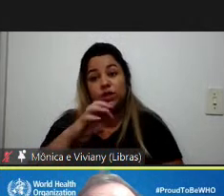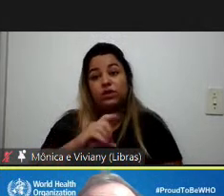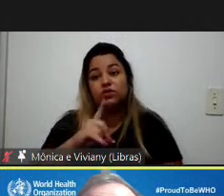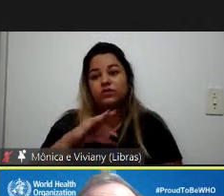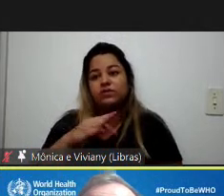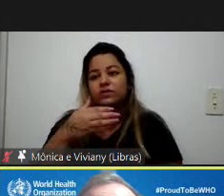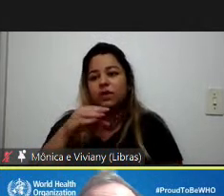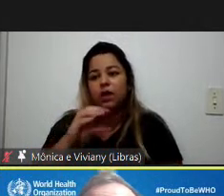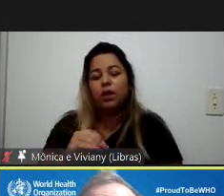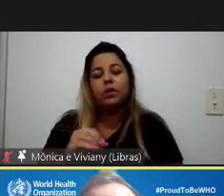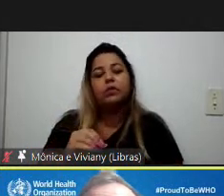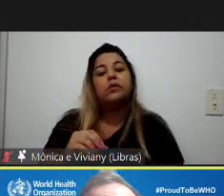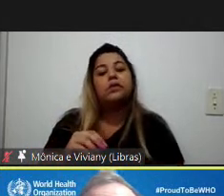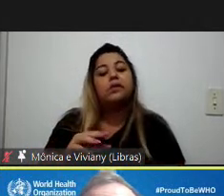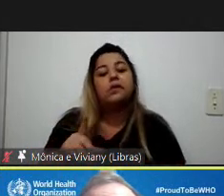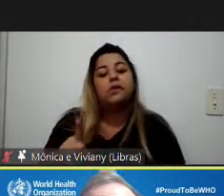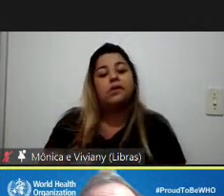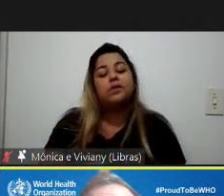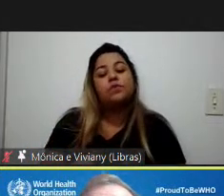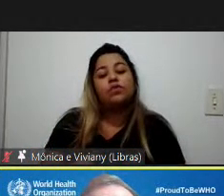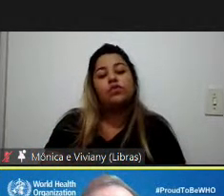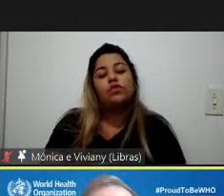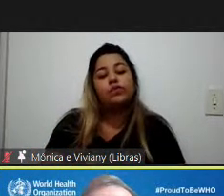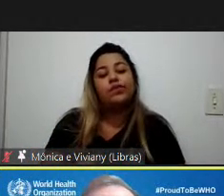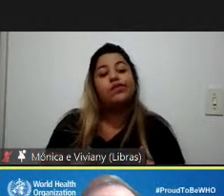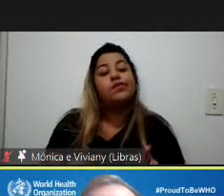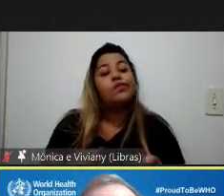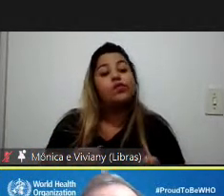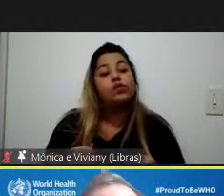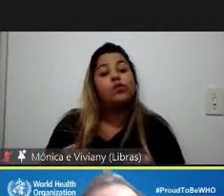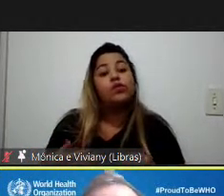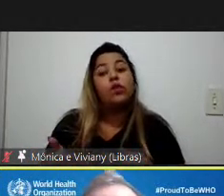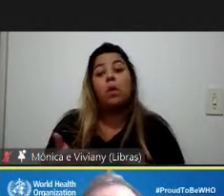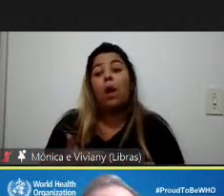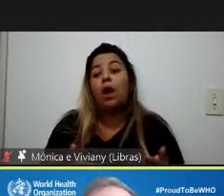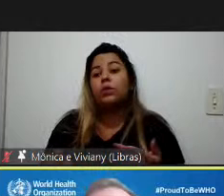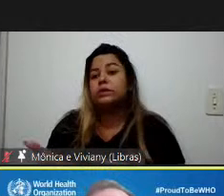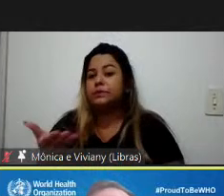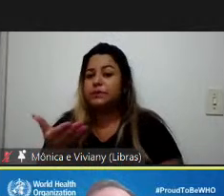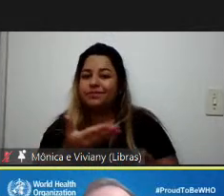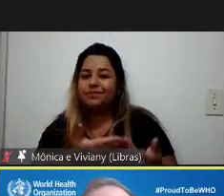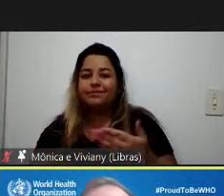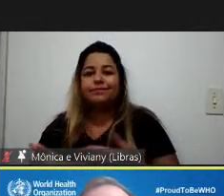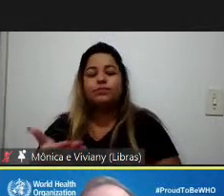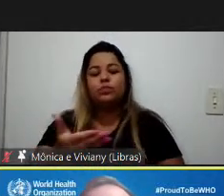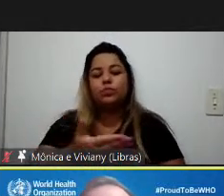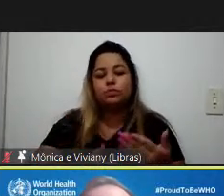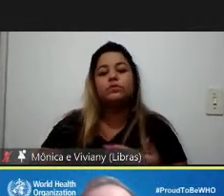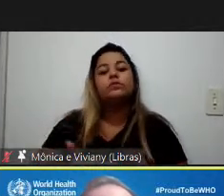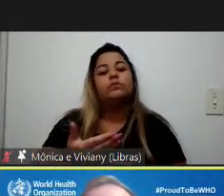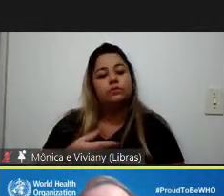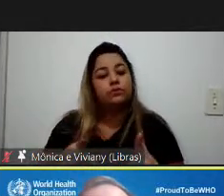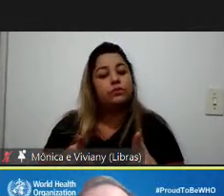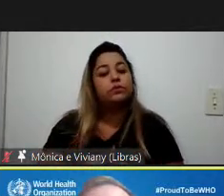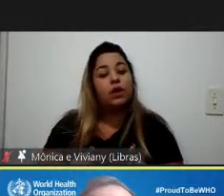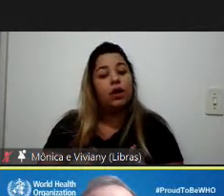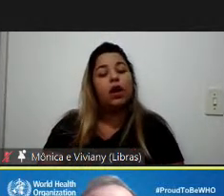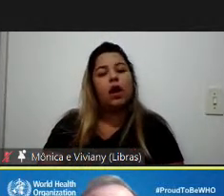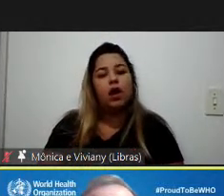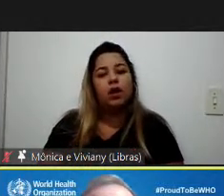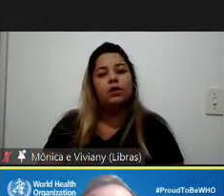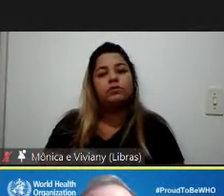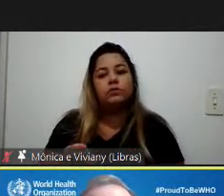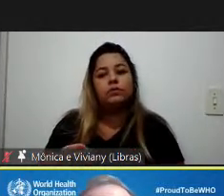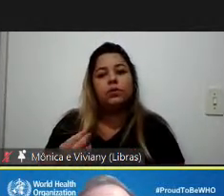of interventions, and we've included in the essential nutrition action, all